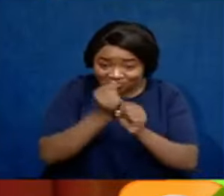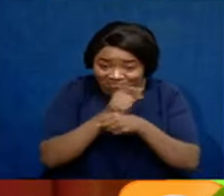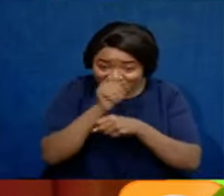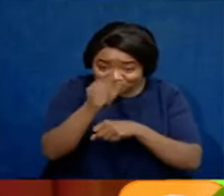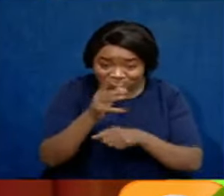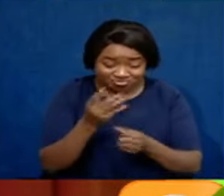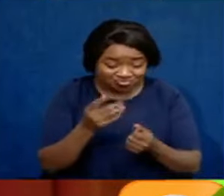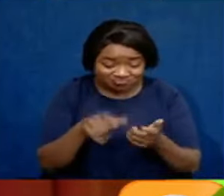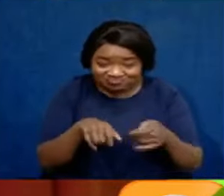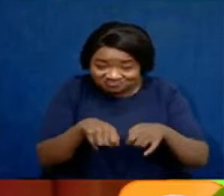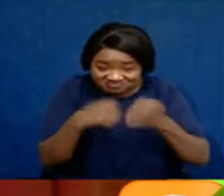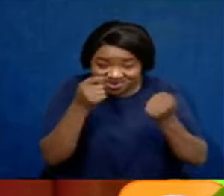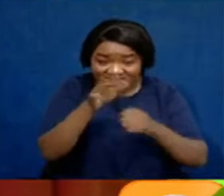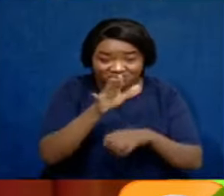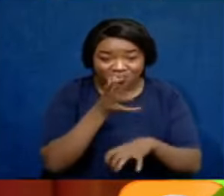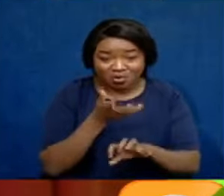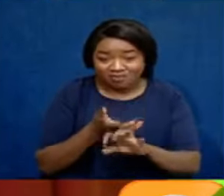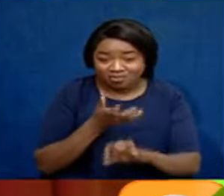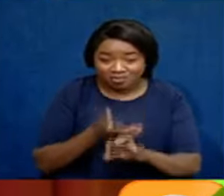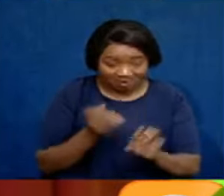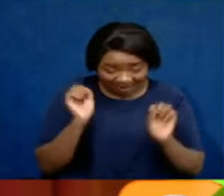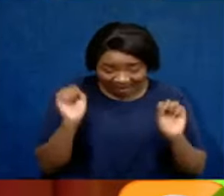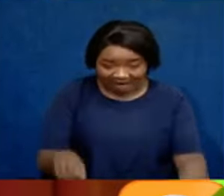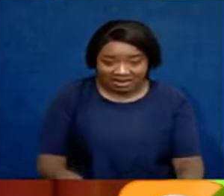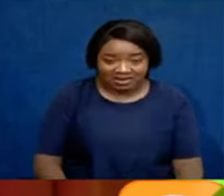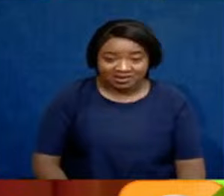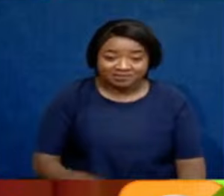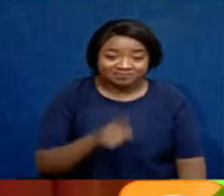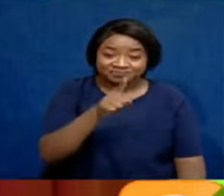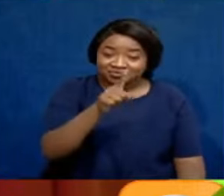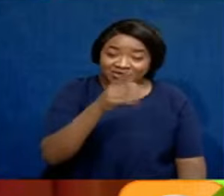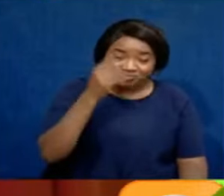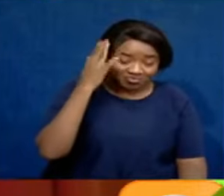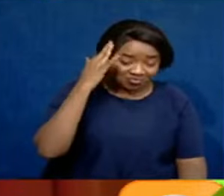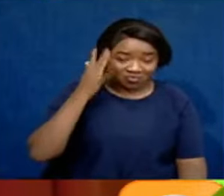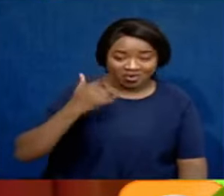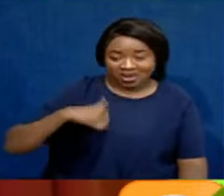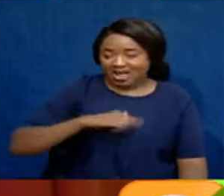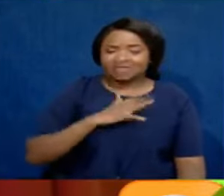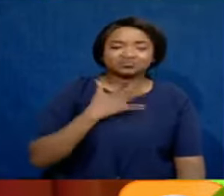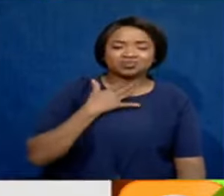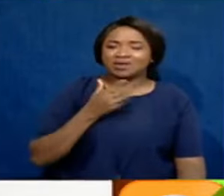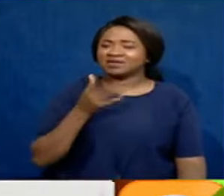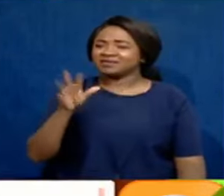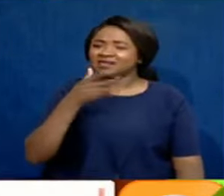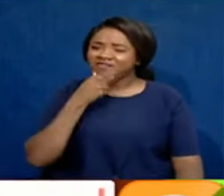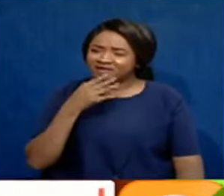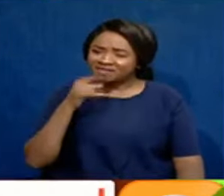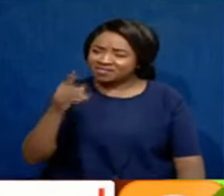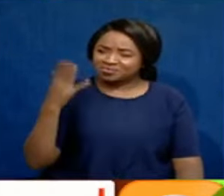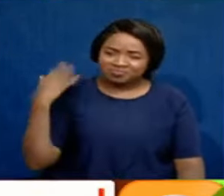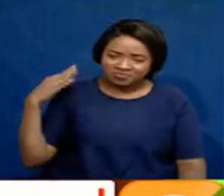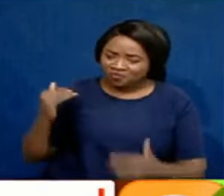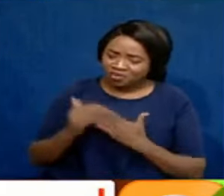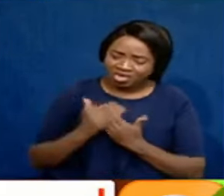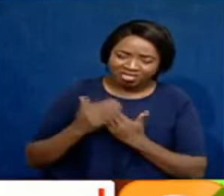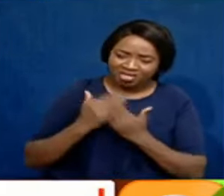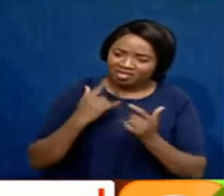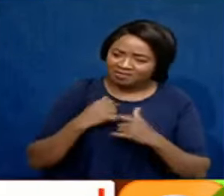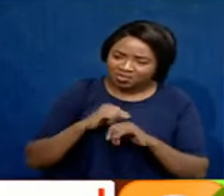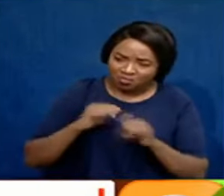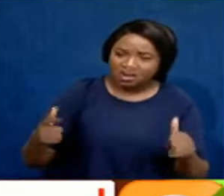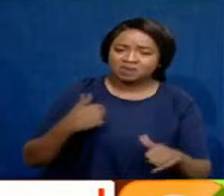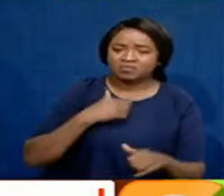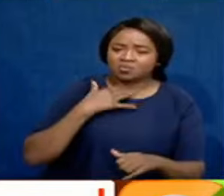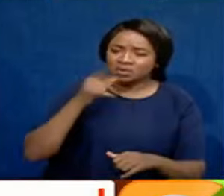healthy. He's worked for us very hard. He has educated us. He has suffered to make us who we are.